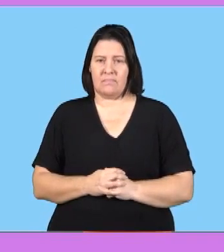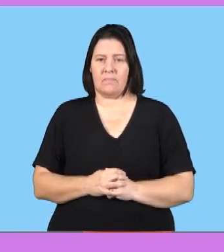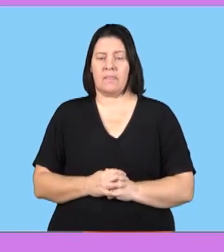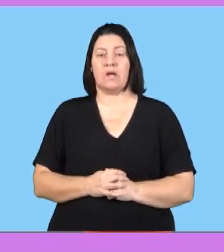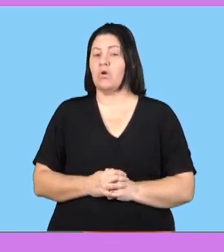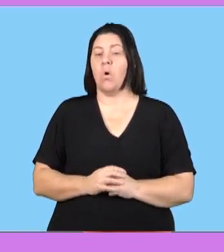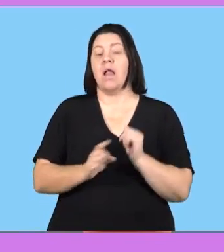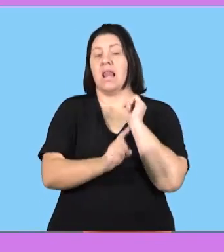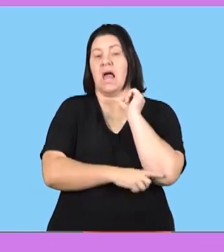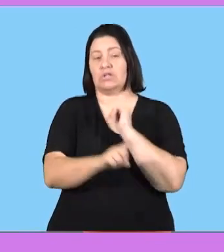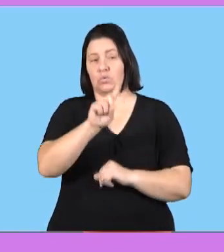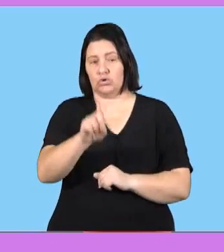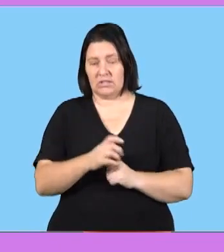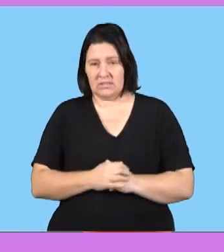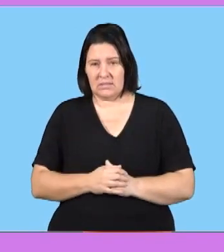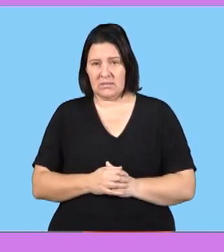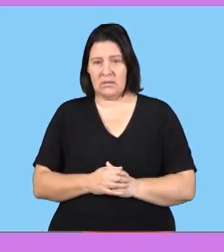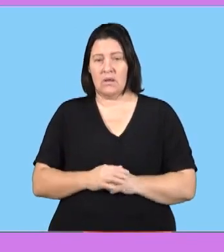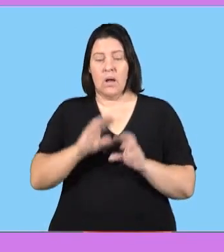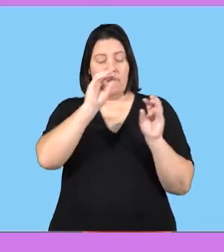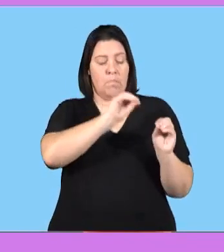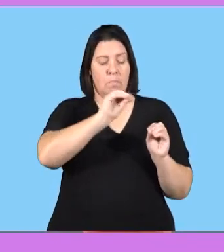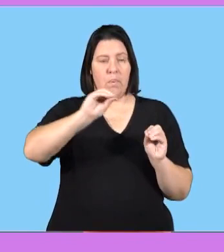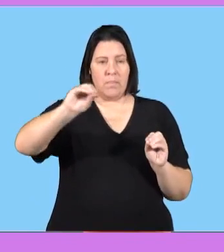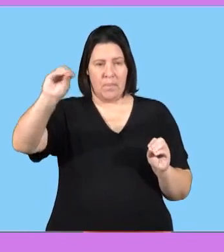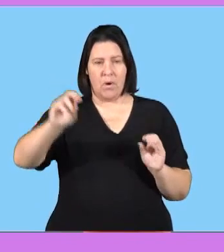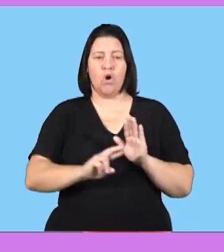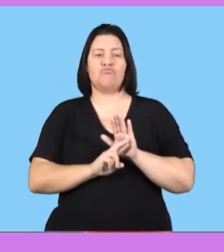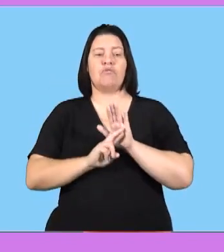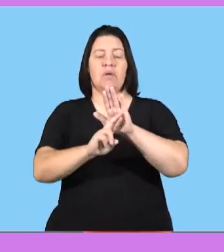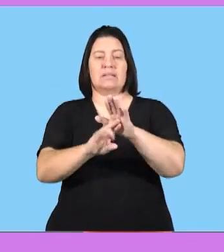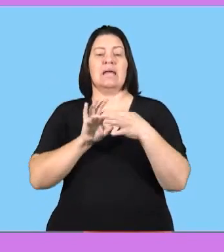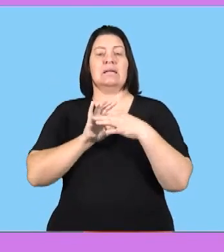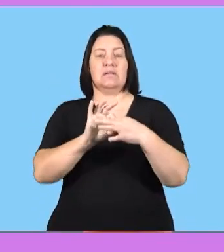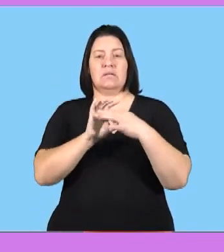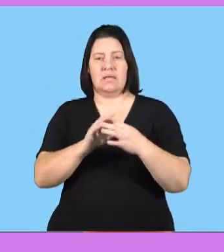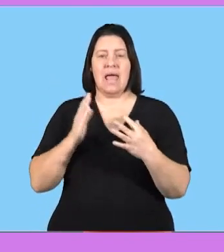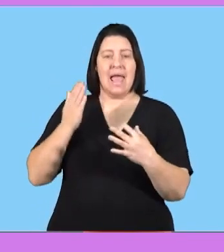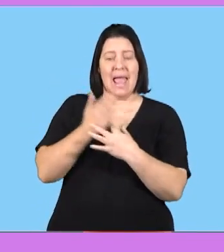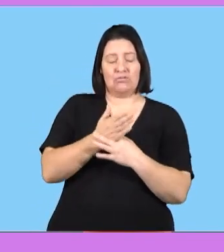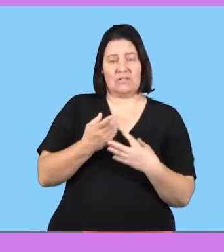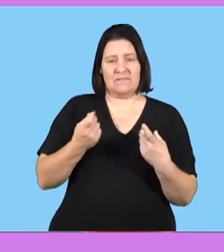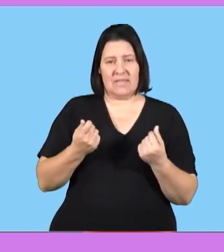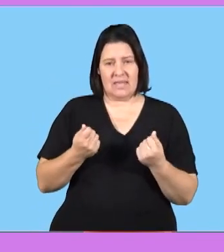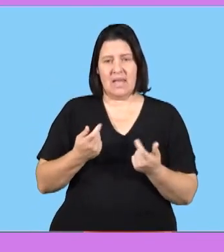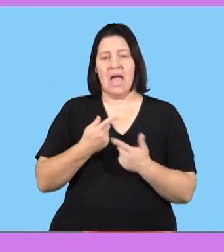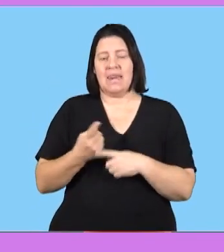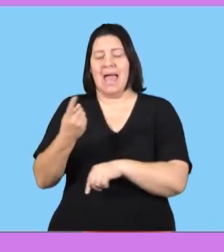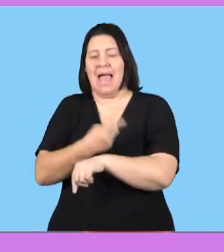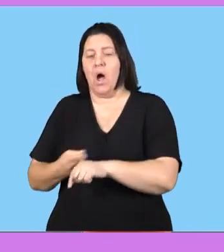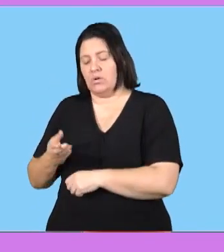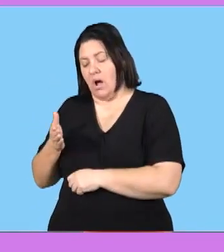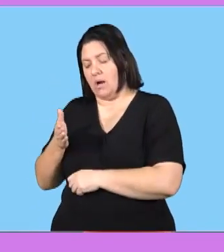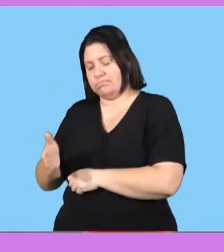to the last question. Plot the graph to represent the relationship between the entrance fee and